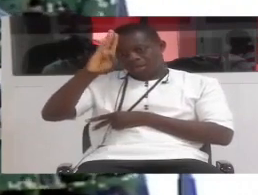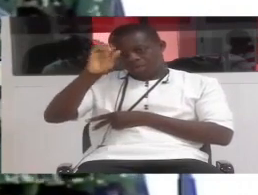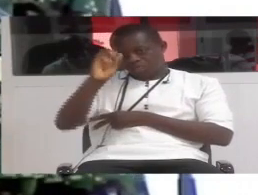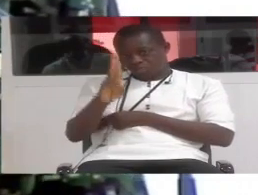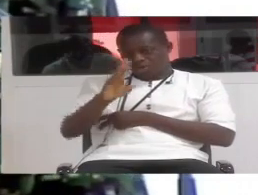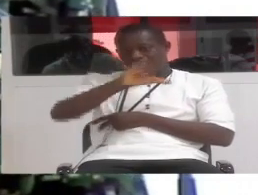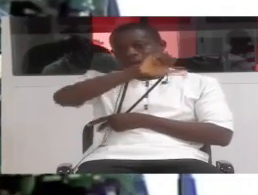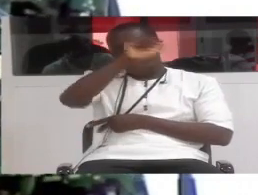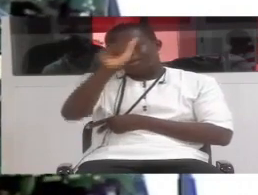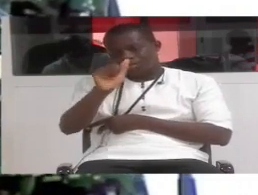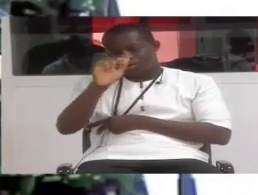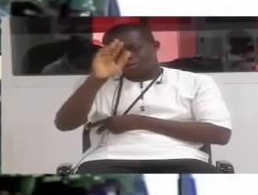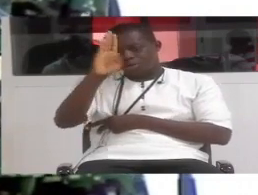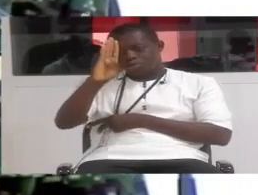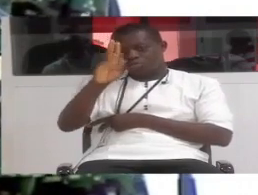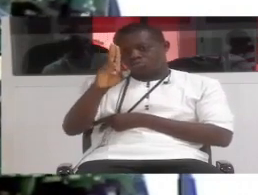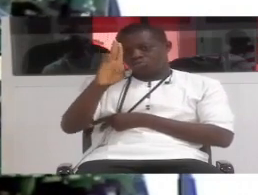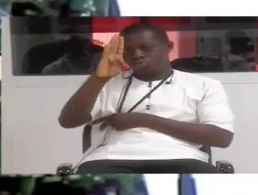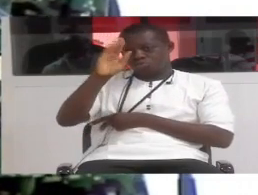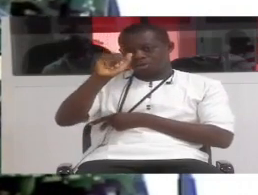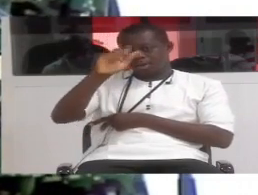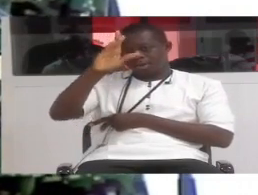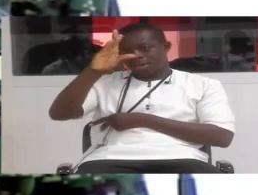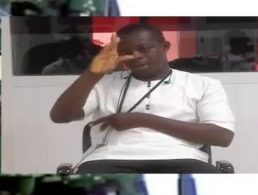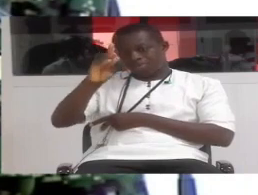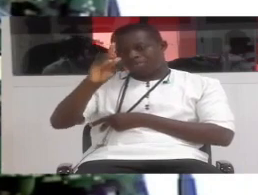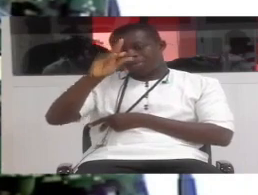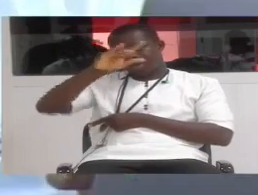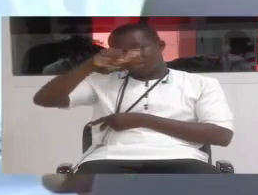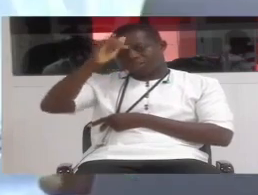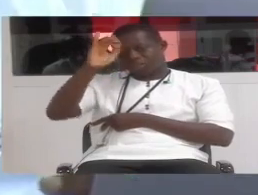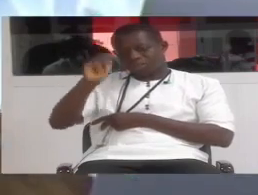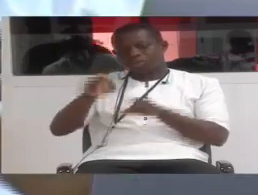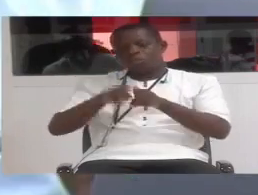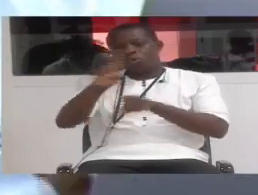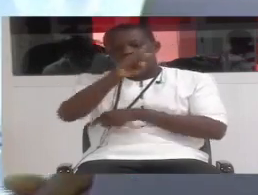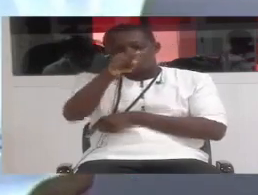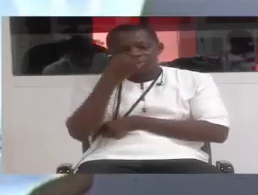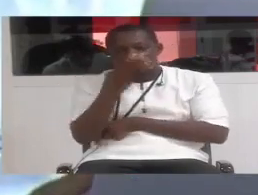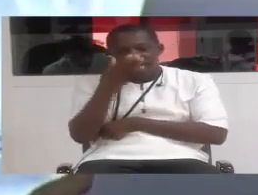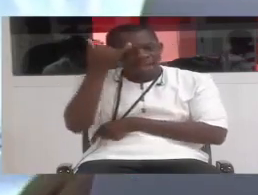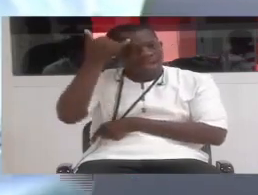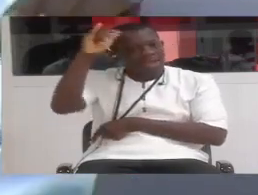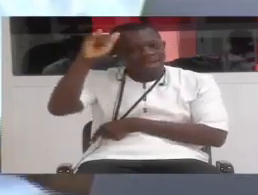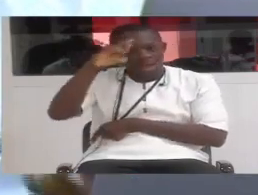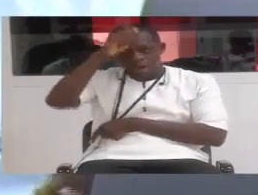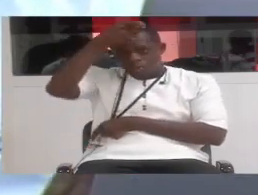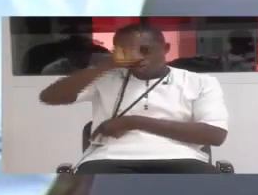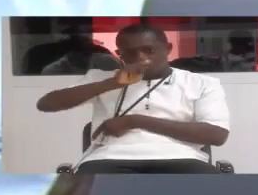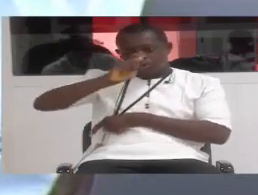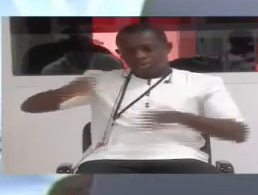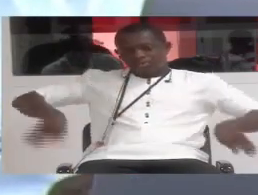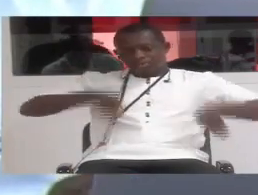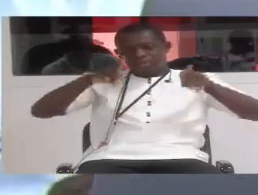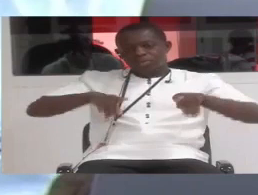Bouba Badji. What do you say to the suggestion that these police officers did not participate in the